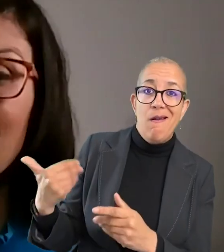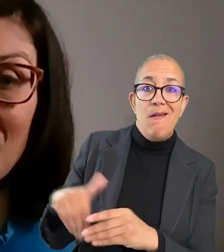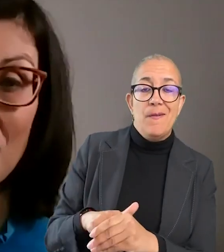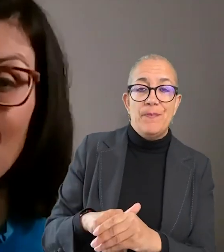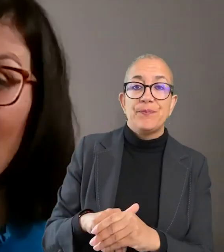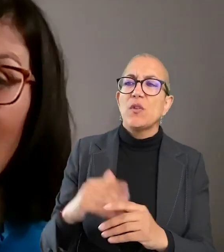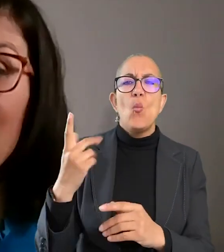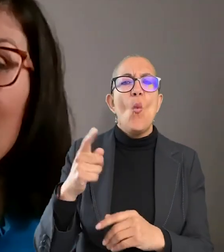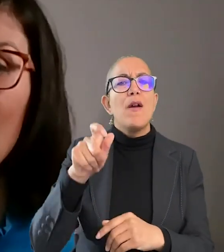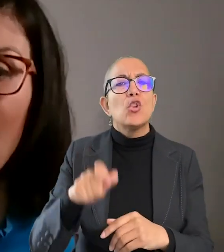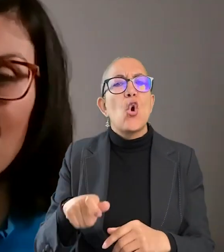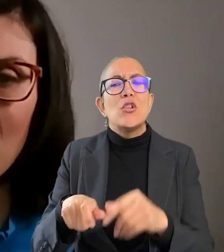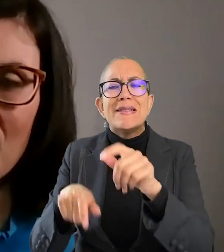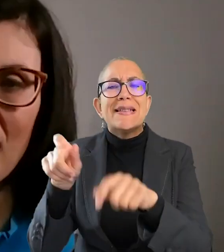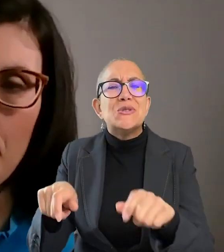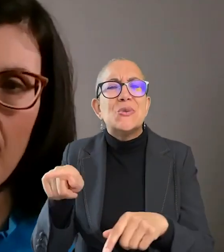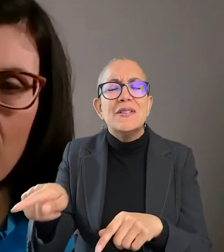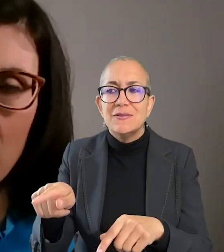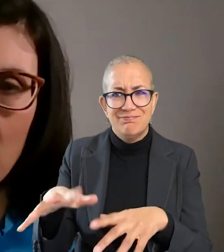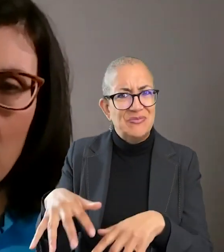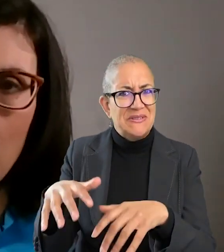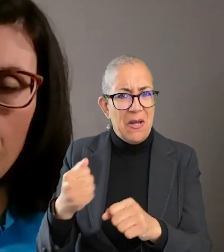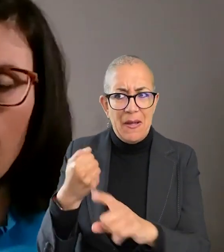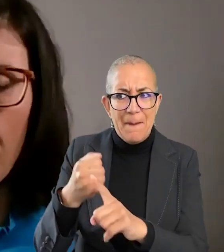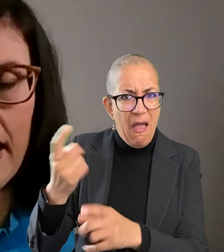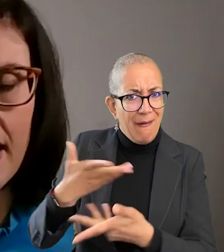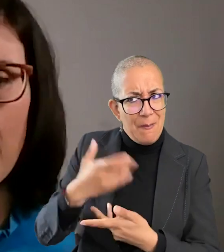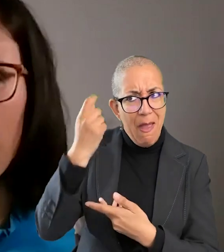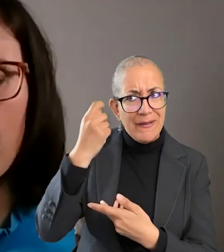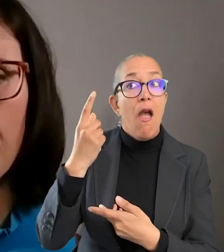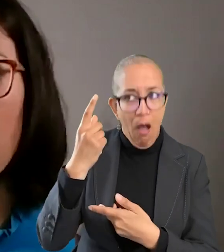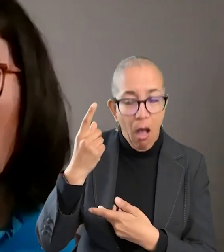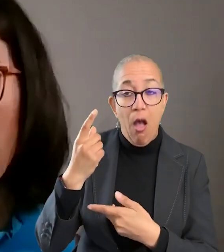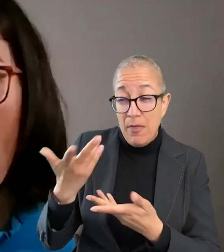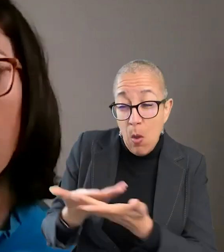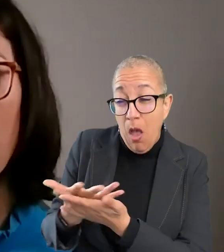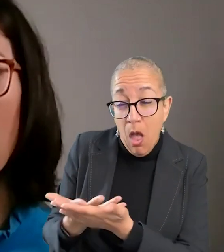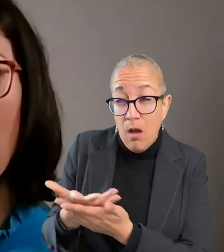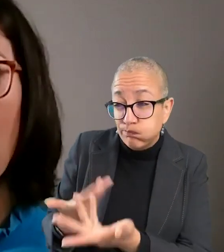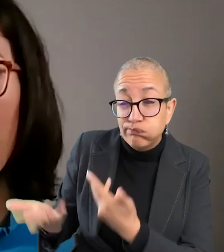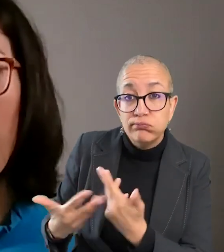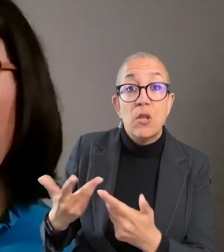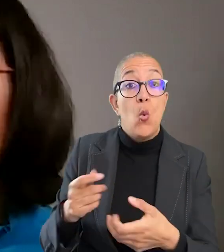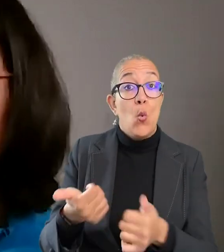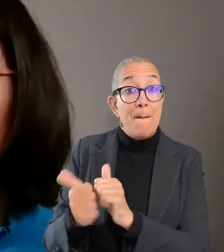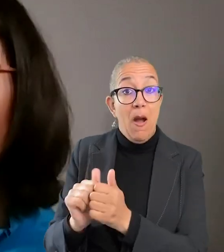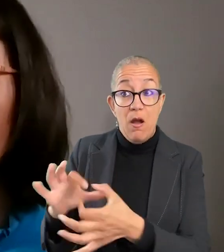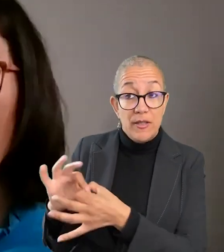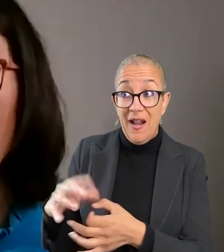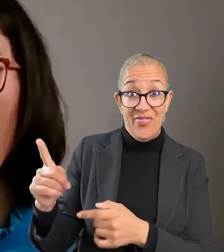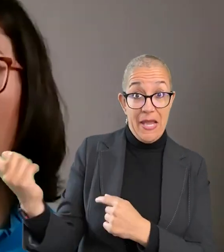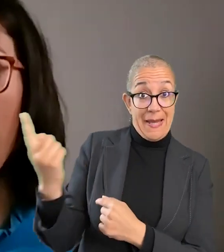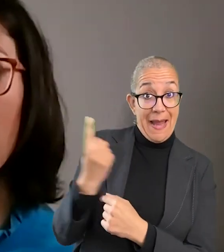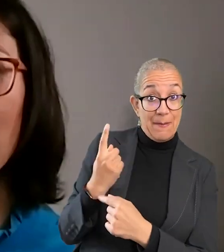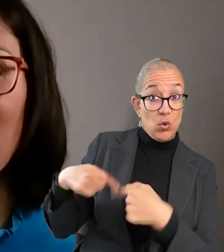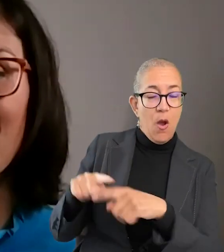my constituents, so a very Lib Dem way of starting a campaign. But we really delivered because we partnered and they came to us. This